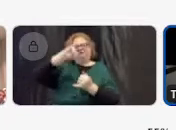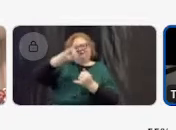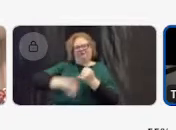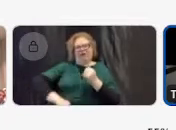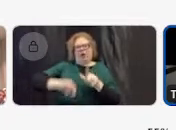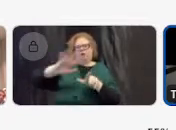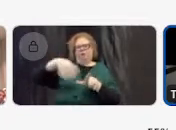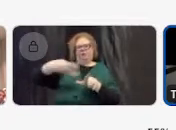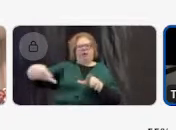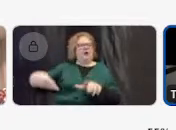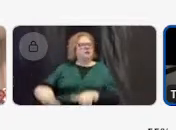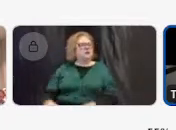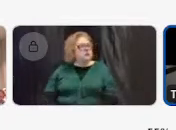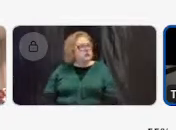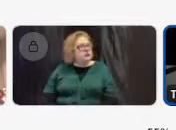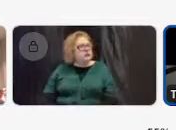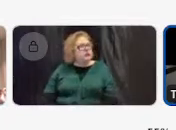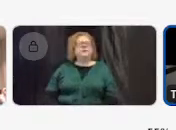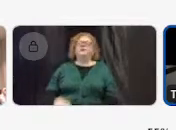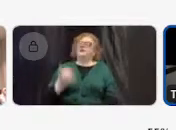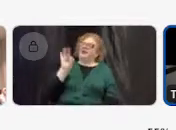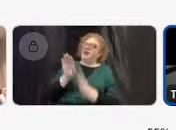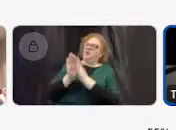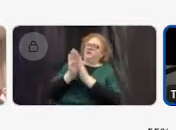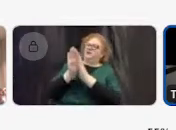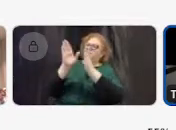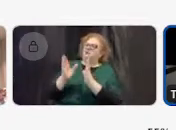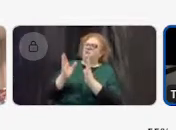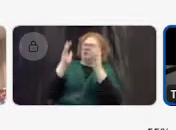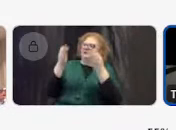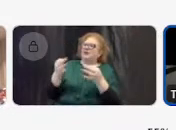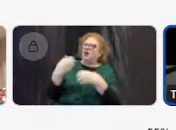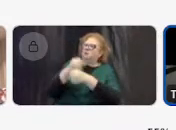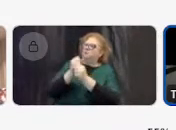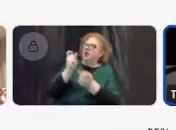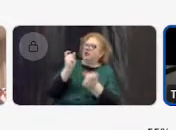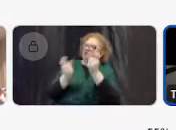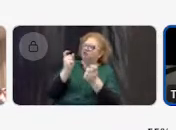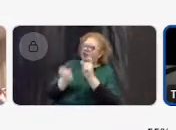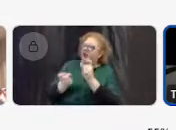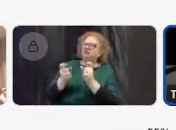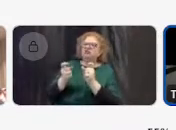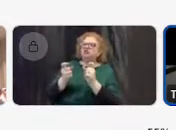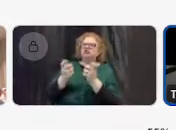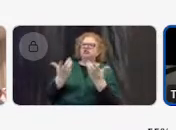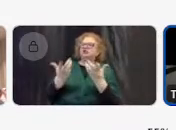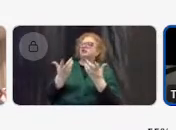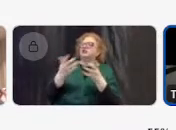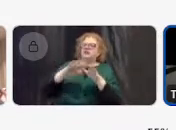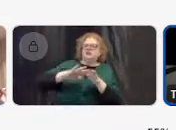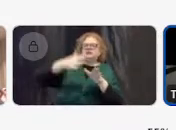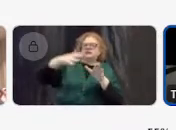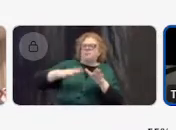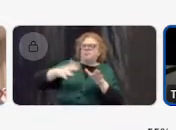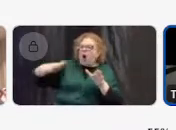some situation comes up, say this developer wants to make some changes, they run into a topography issue or any kind of issue that could lead to